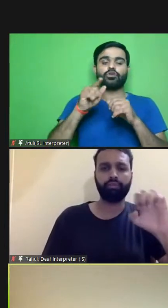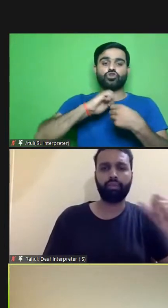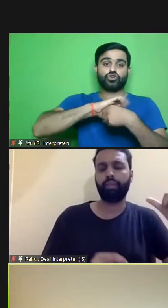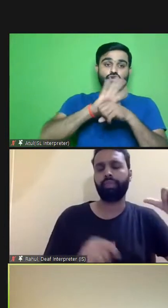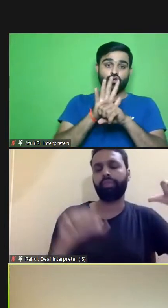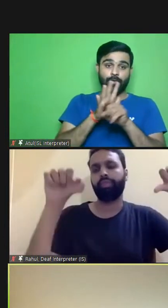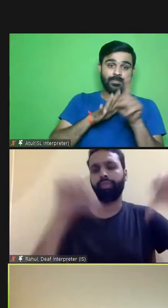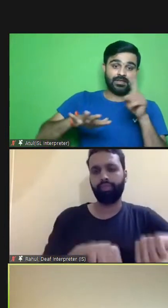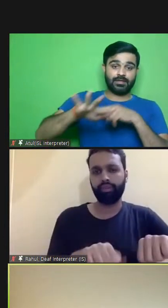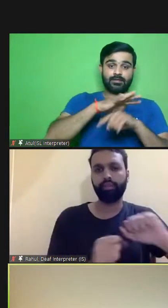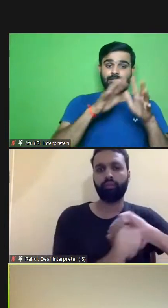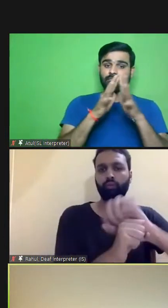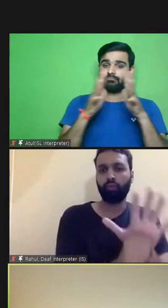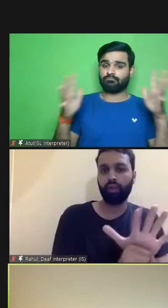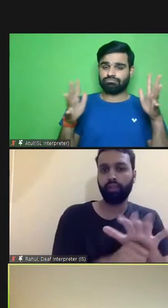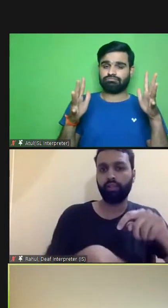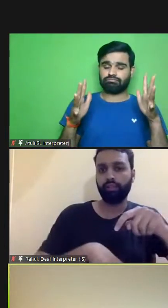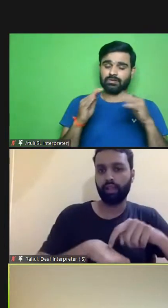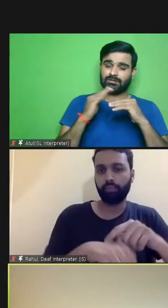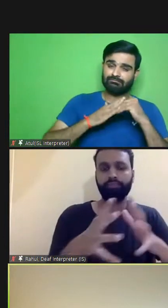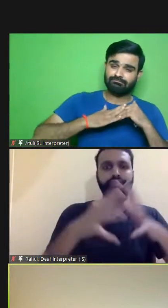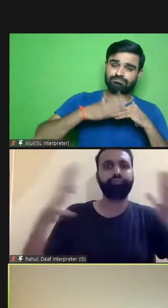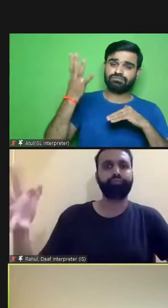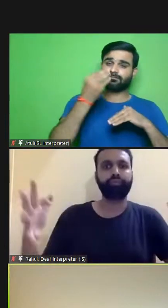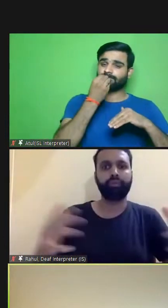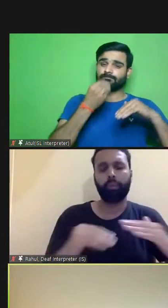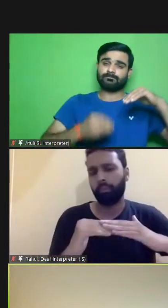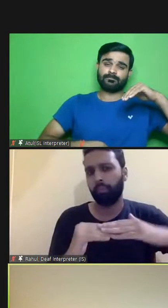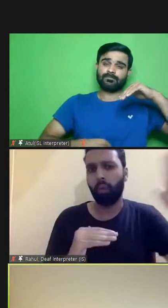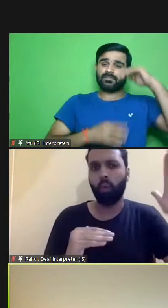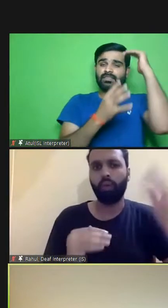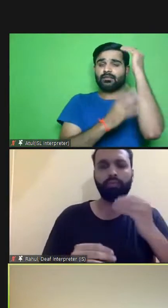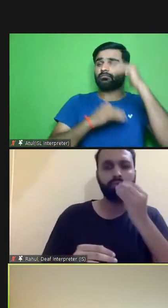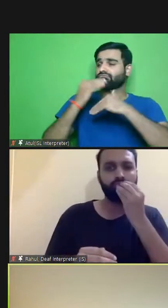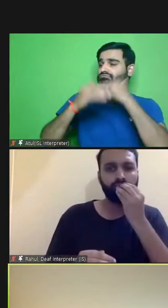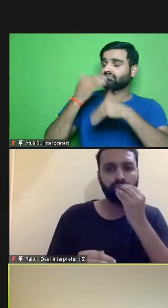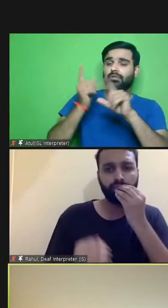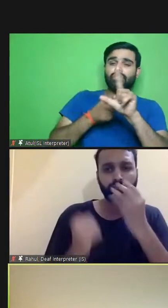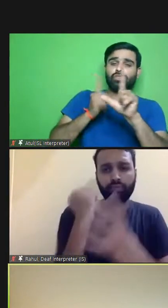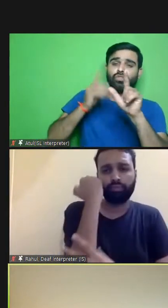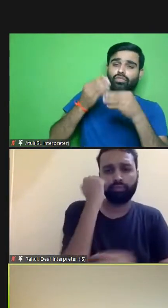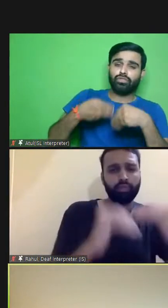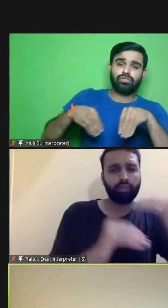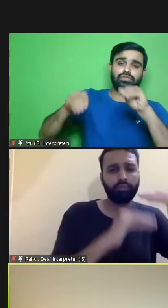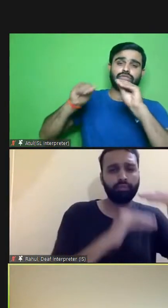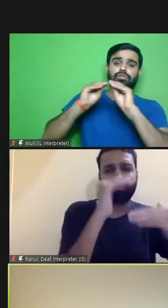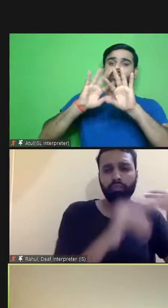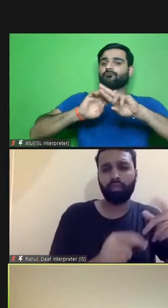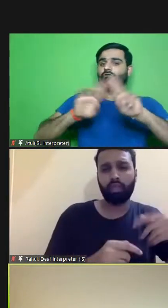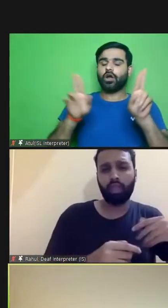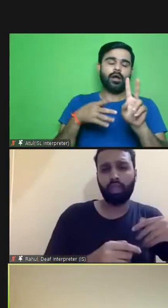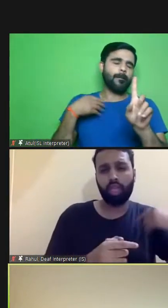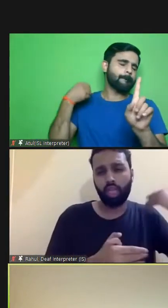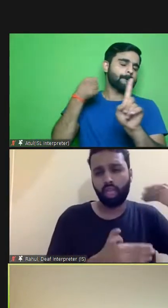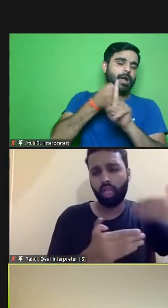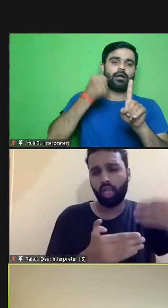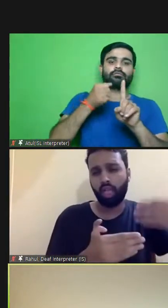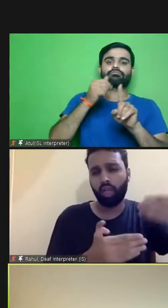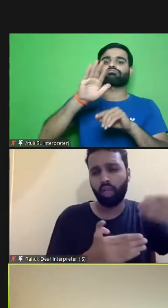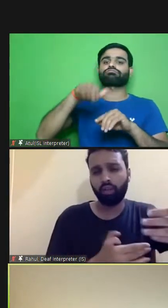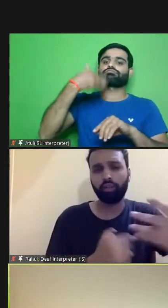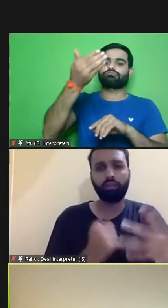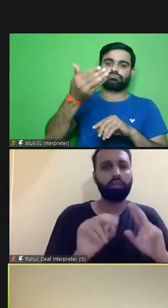contributed to the largest single-year increase in global hunger in decades, and we still don't know the full extent of this impact other than it has